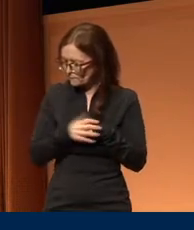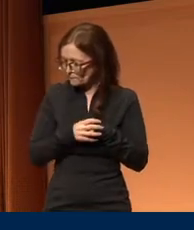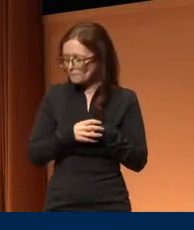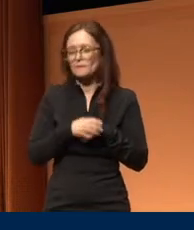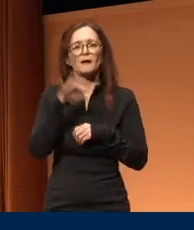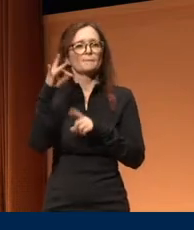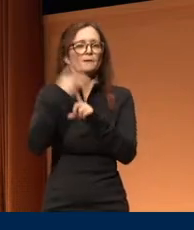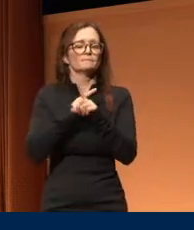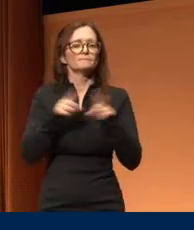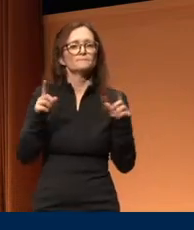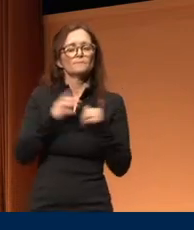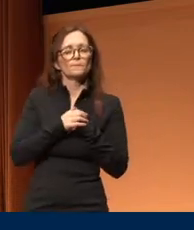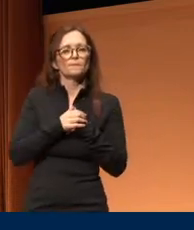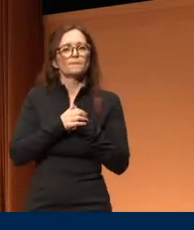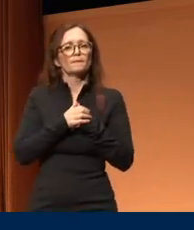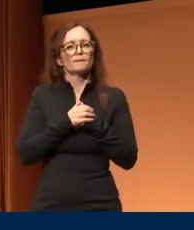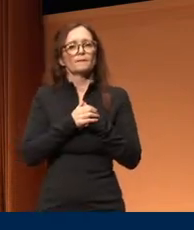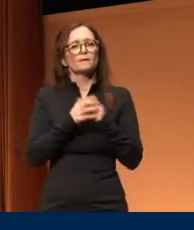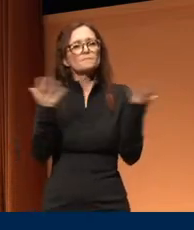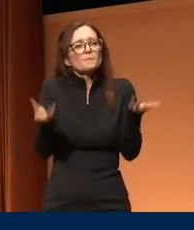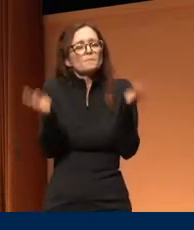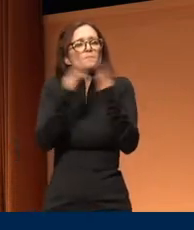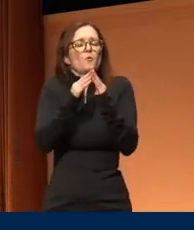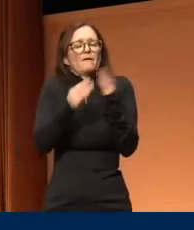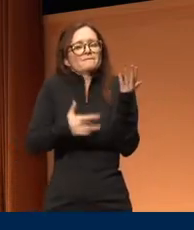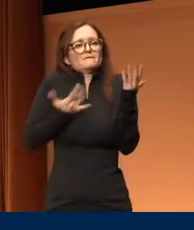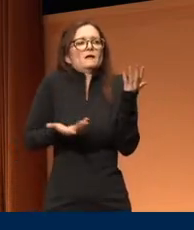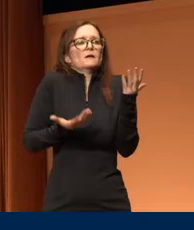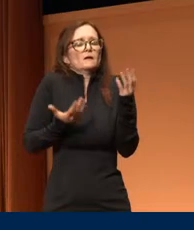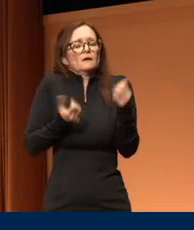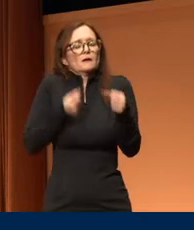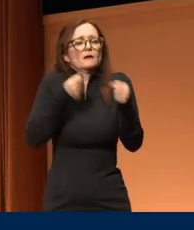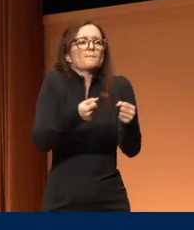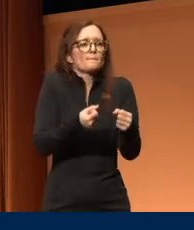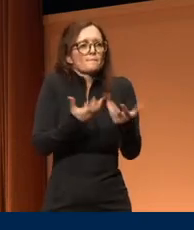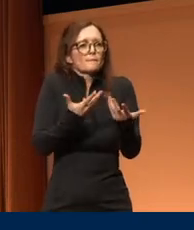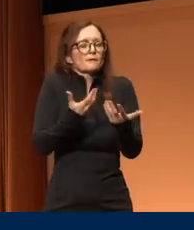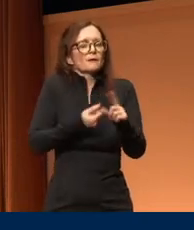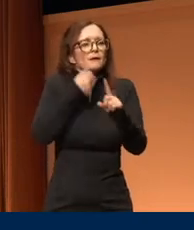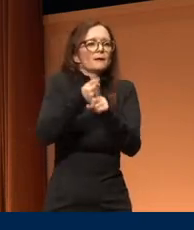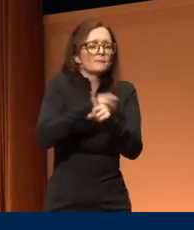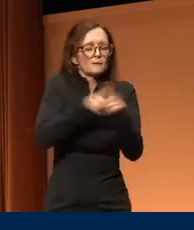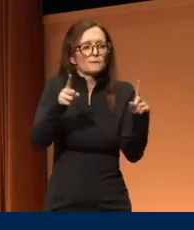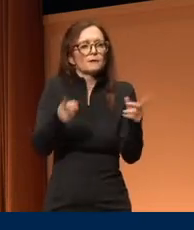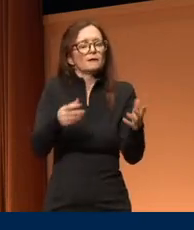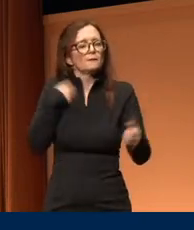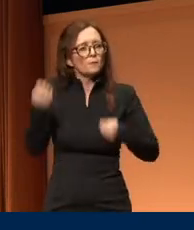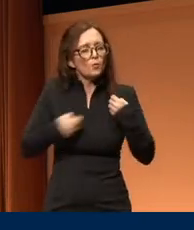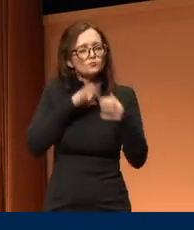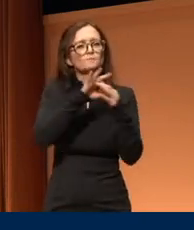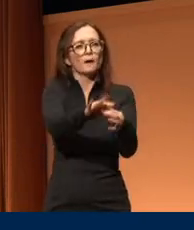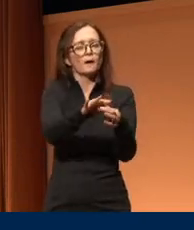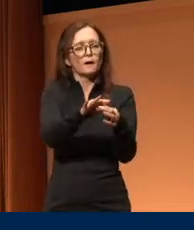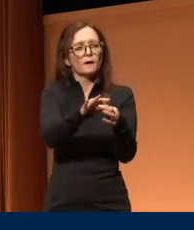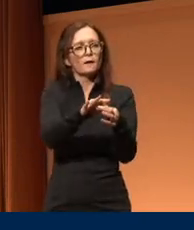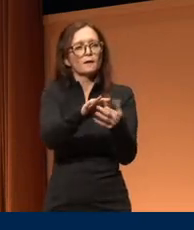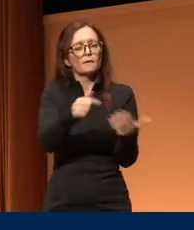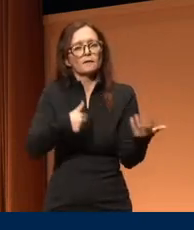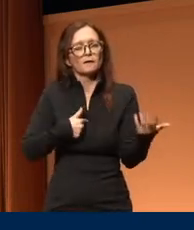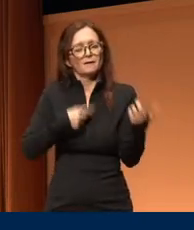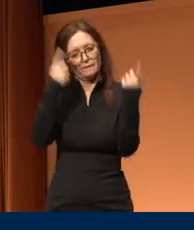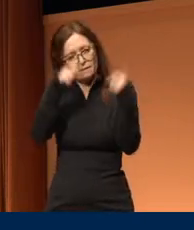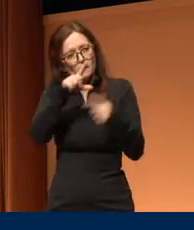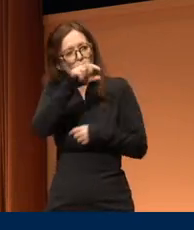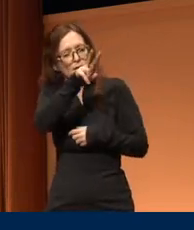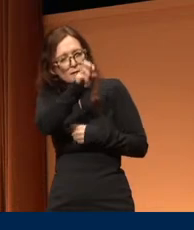8 months. It's much more strikingly the deep emotional bond between participants. I call it love